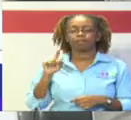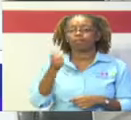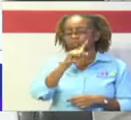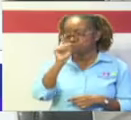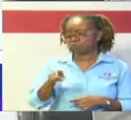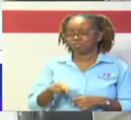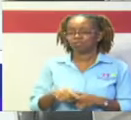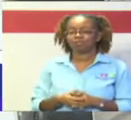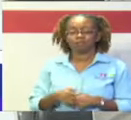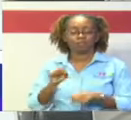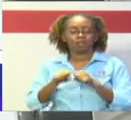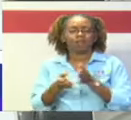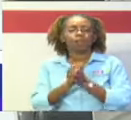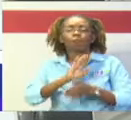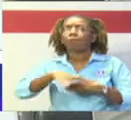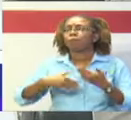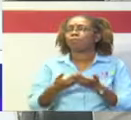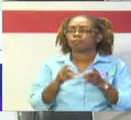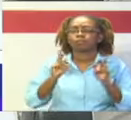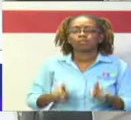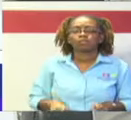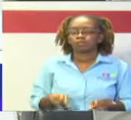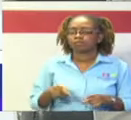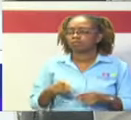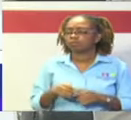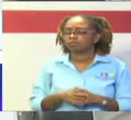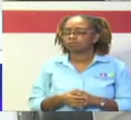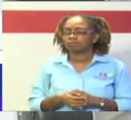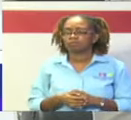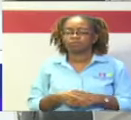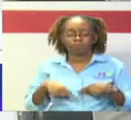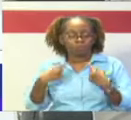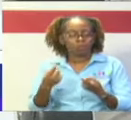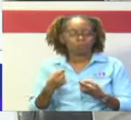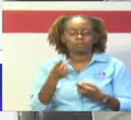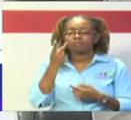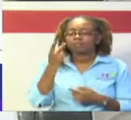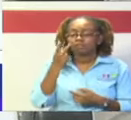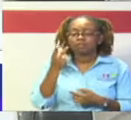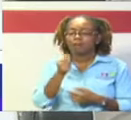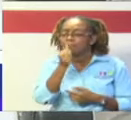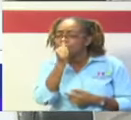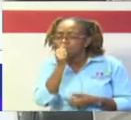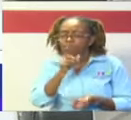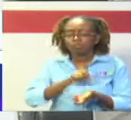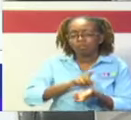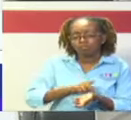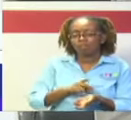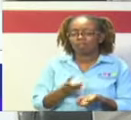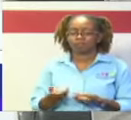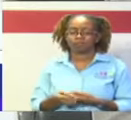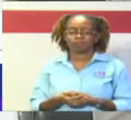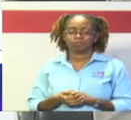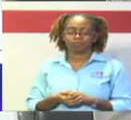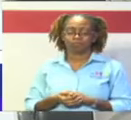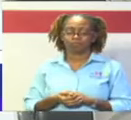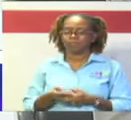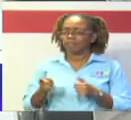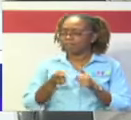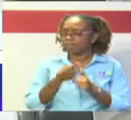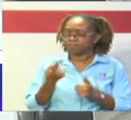with their care providers in managing whatever their risks may be with respect to contracting COVID-19.